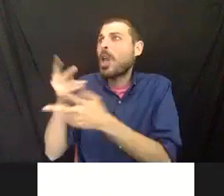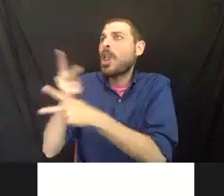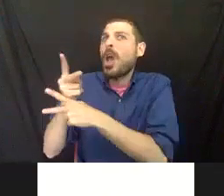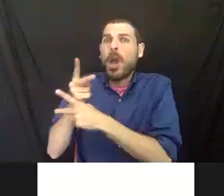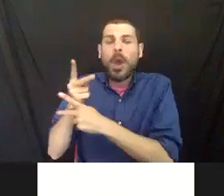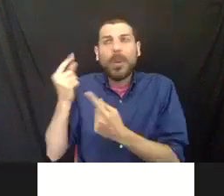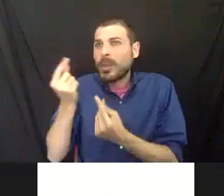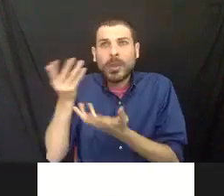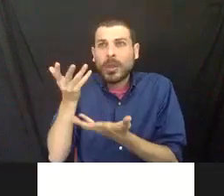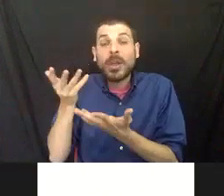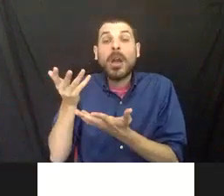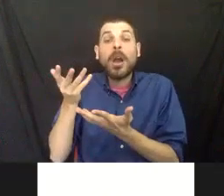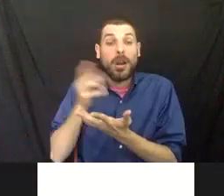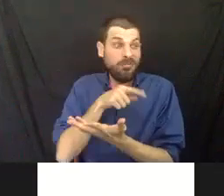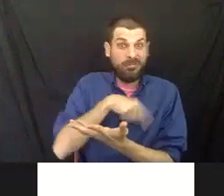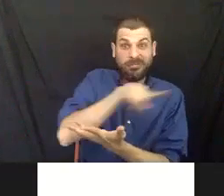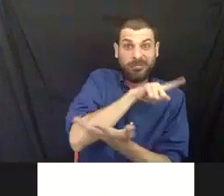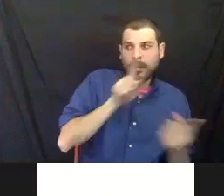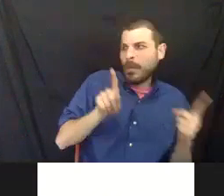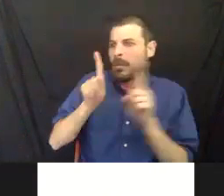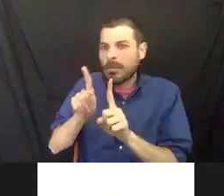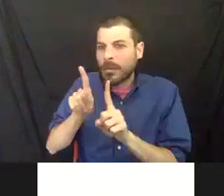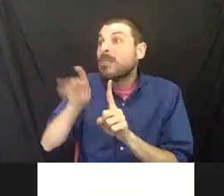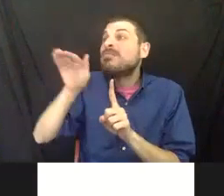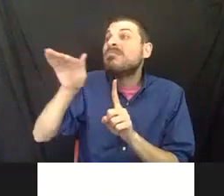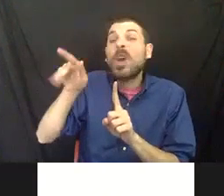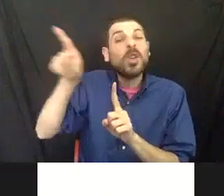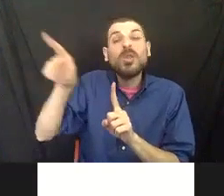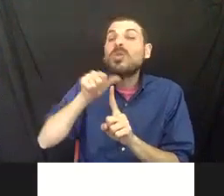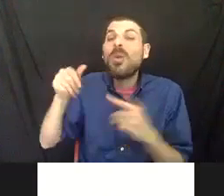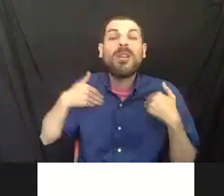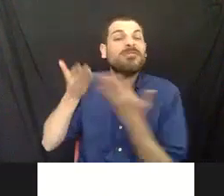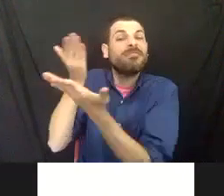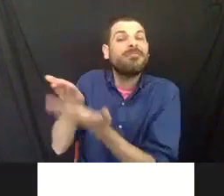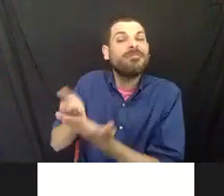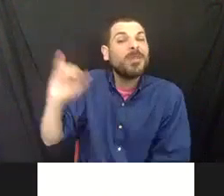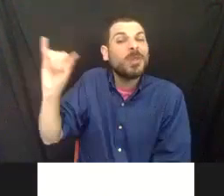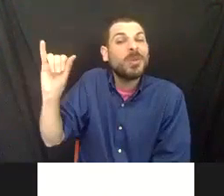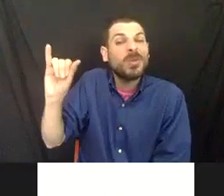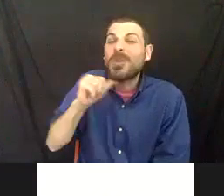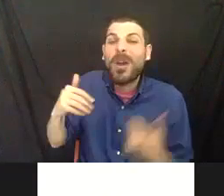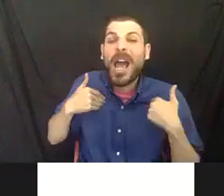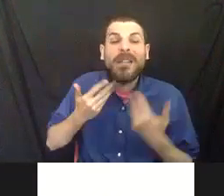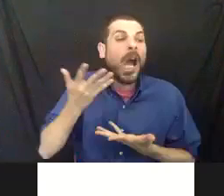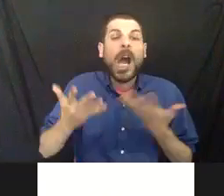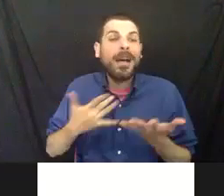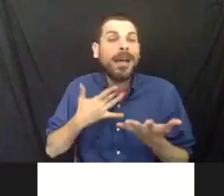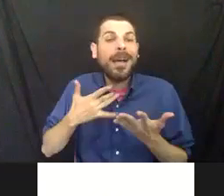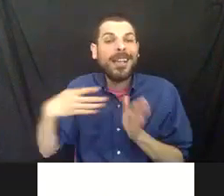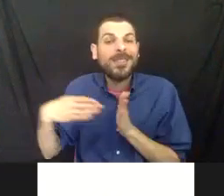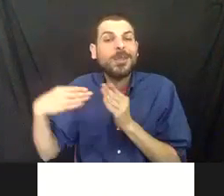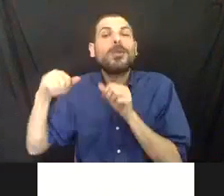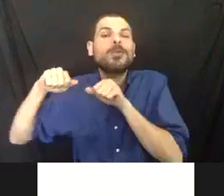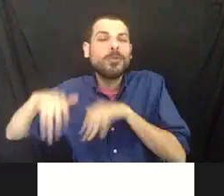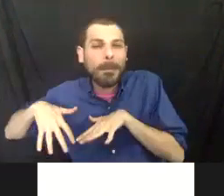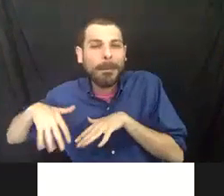that an attorney might be able to make in court if someone is sued by that company. So, you know,